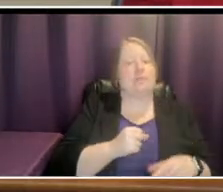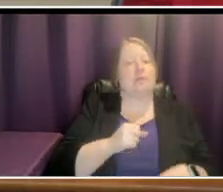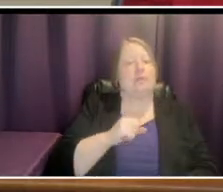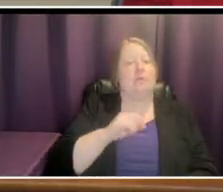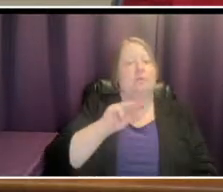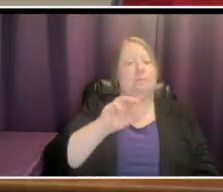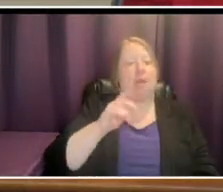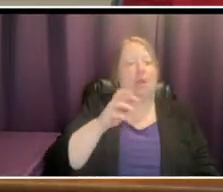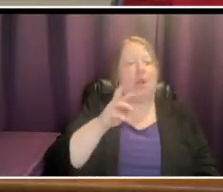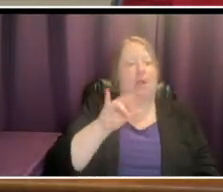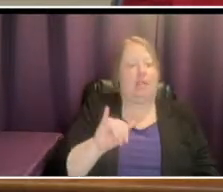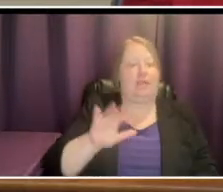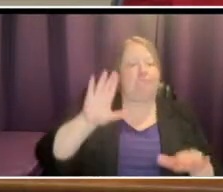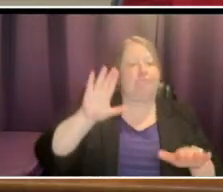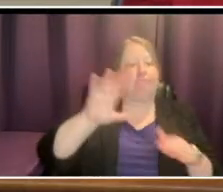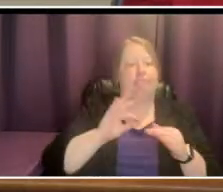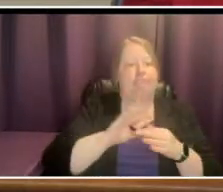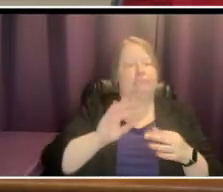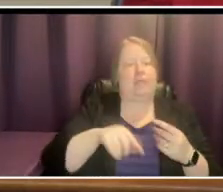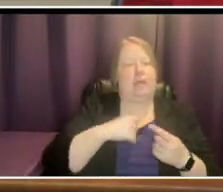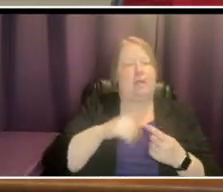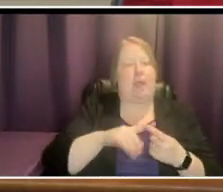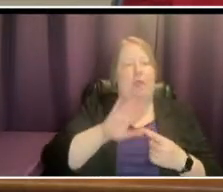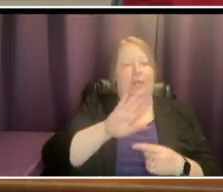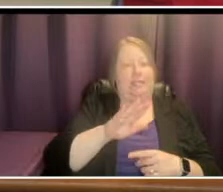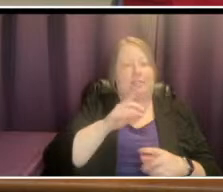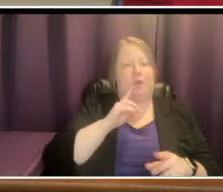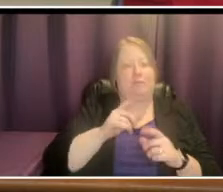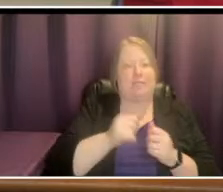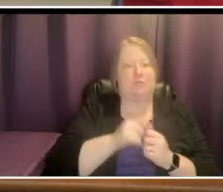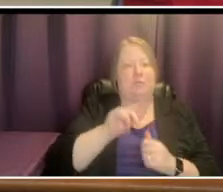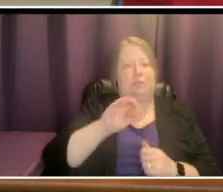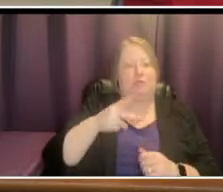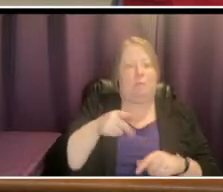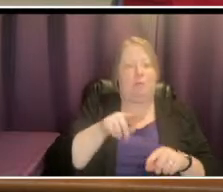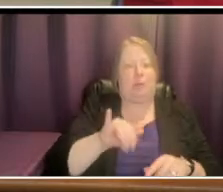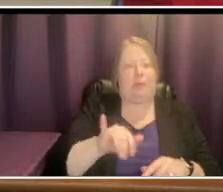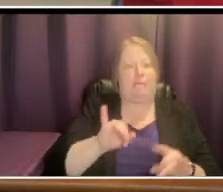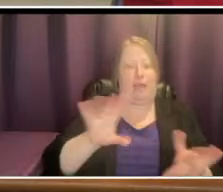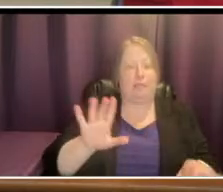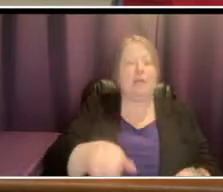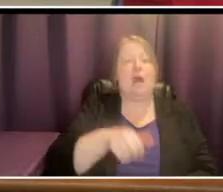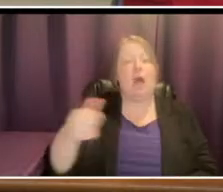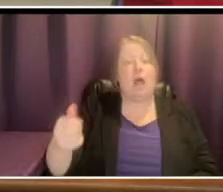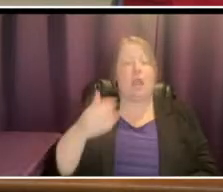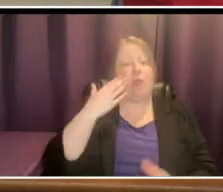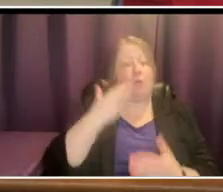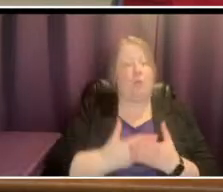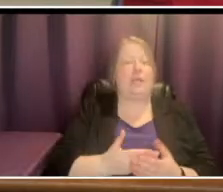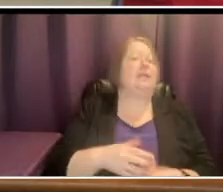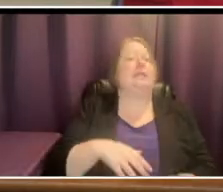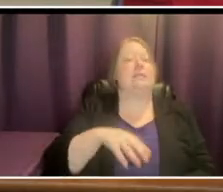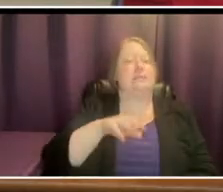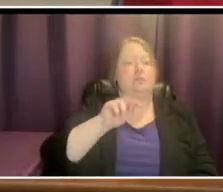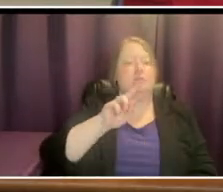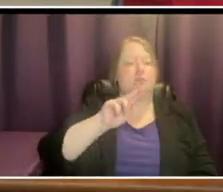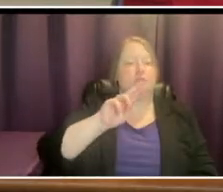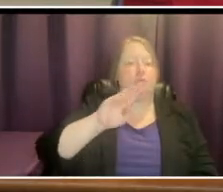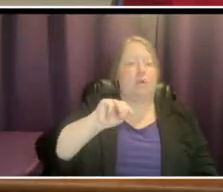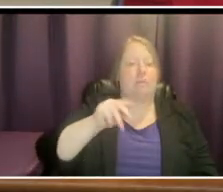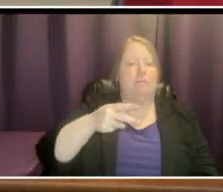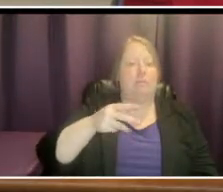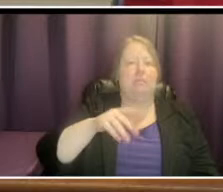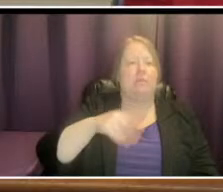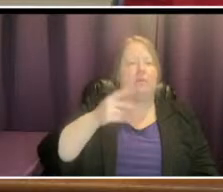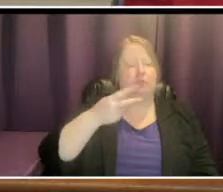his conversation with Trump during the violence. Another witness, Mick Mulvaney, President Trump's former chief of staff, has also come